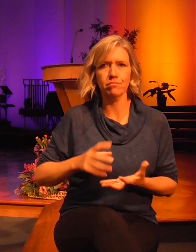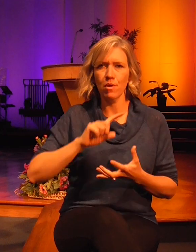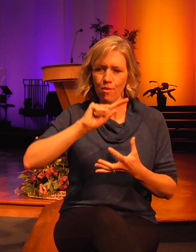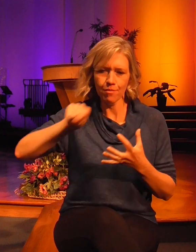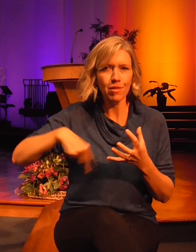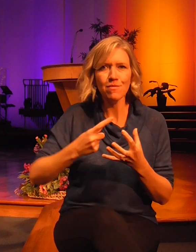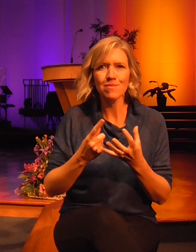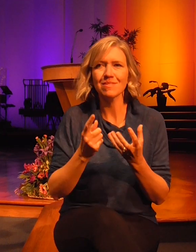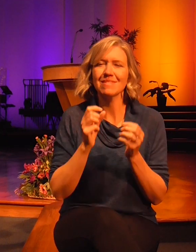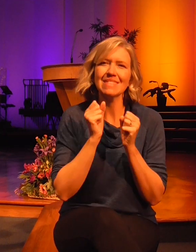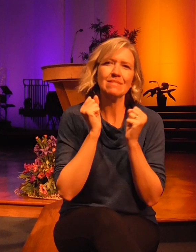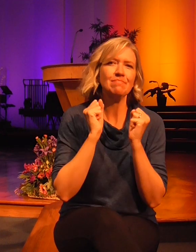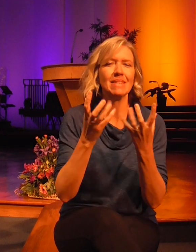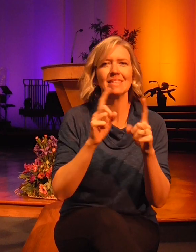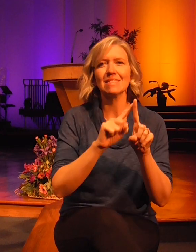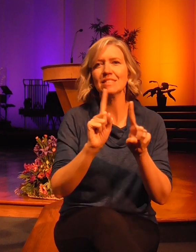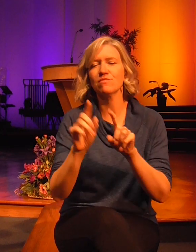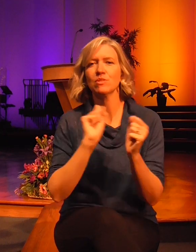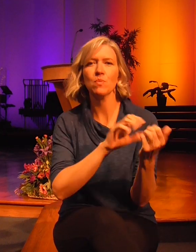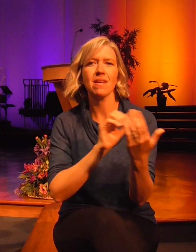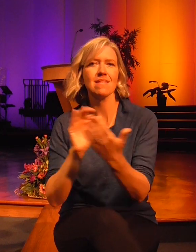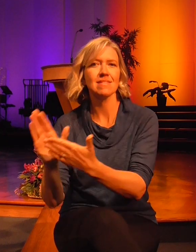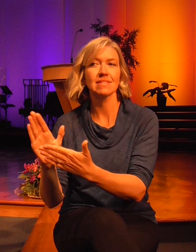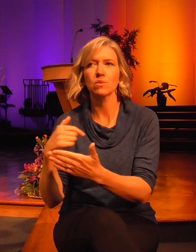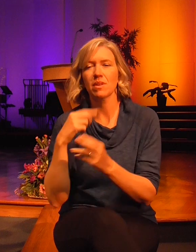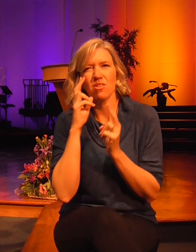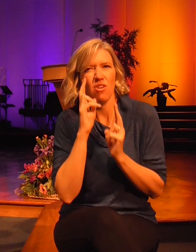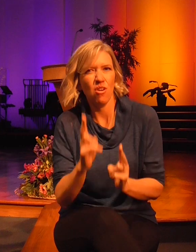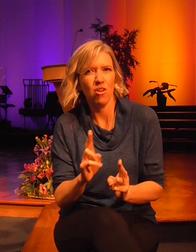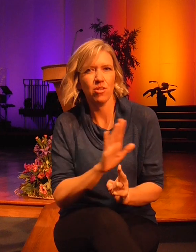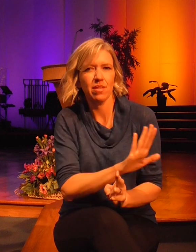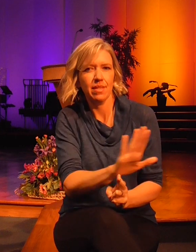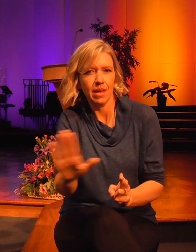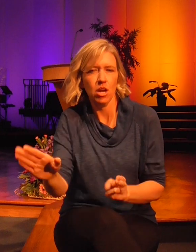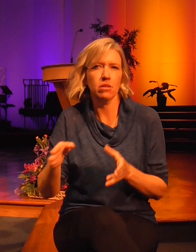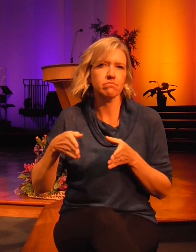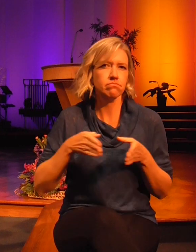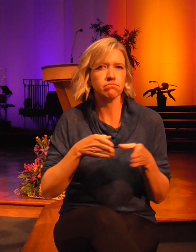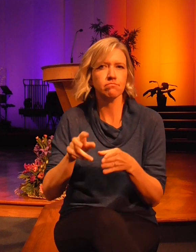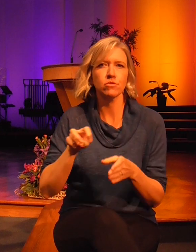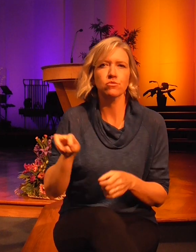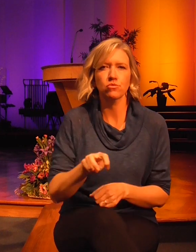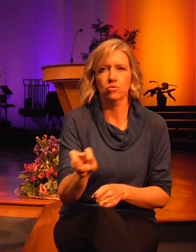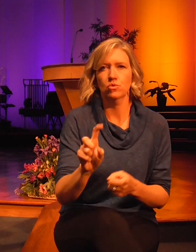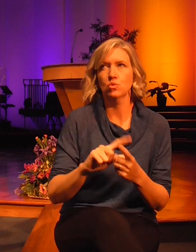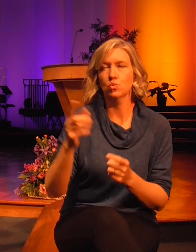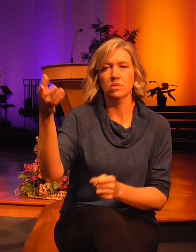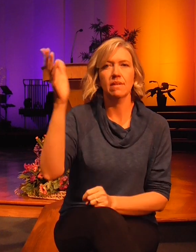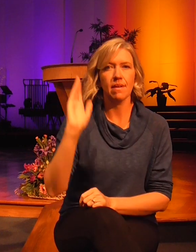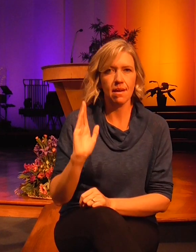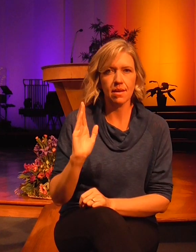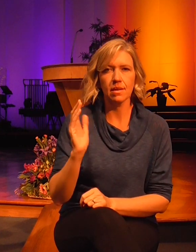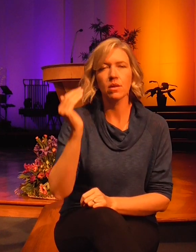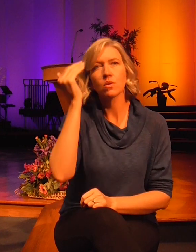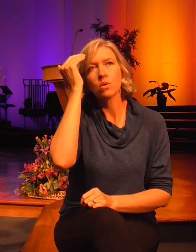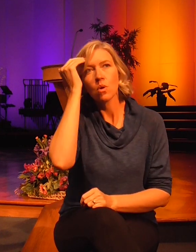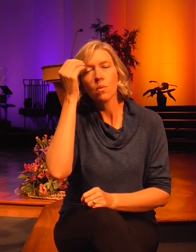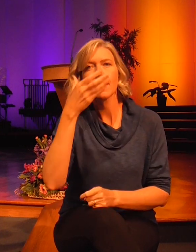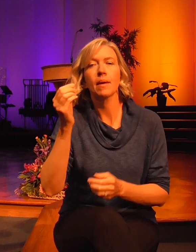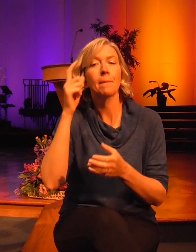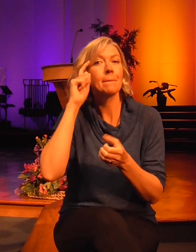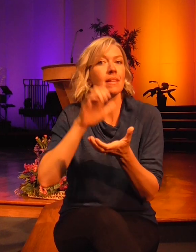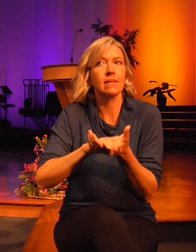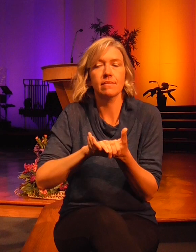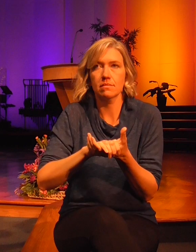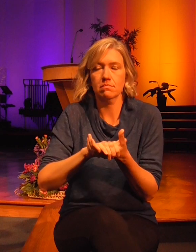many different ways, and we just honor all those many paths to the divine, knowing and believing that there is